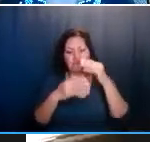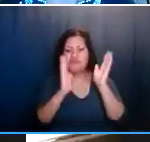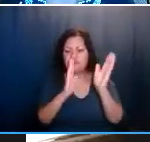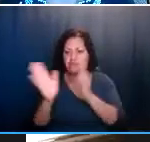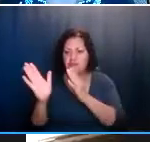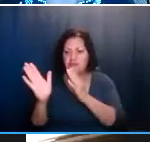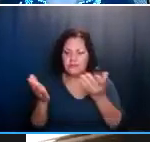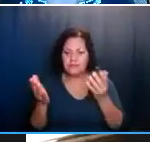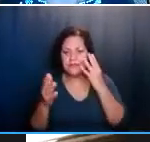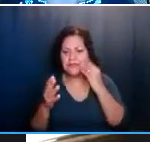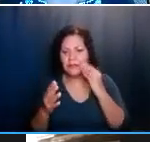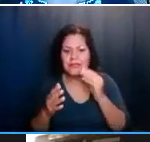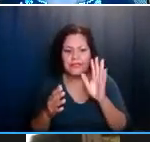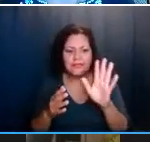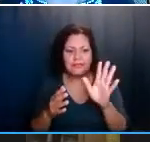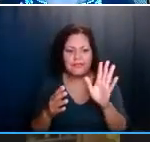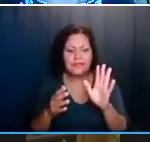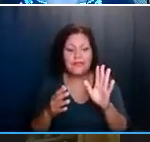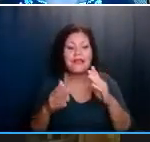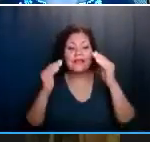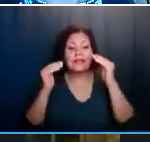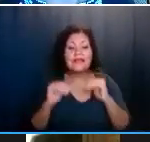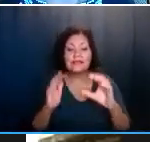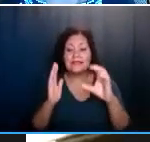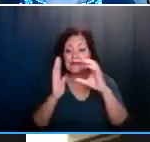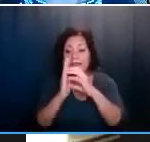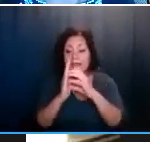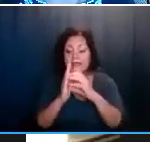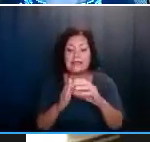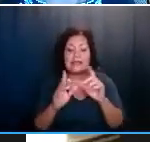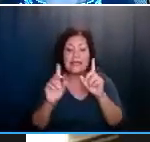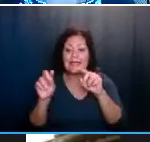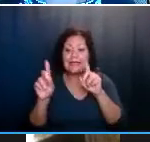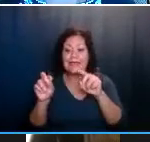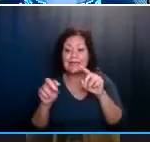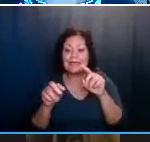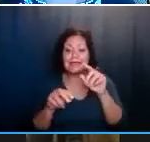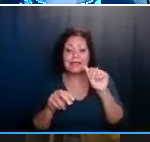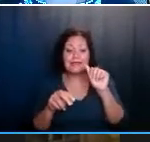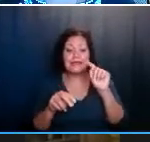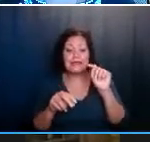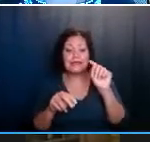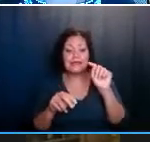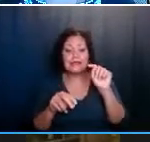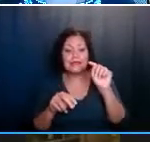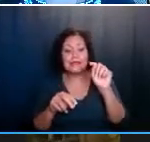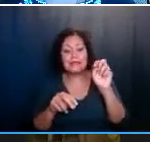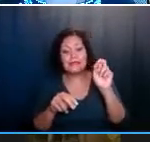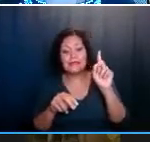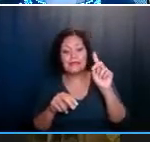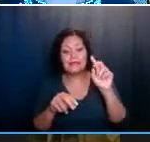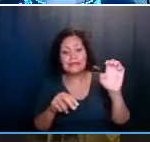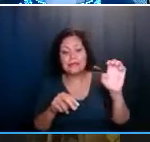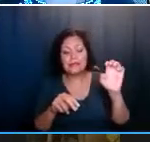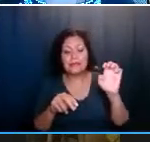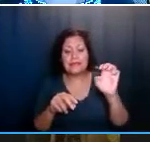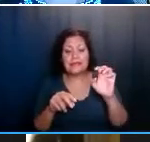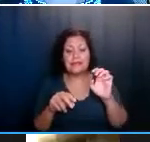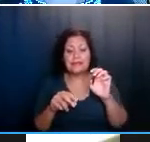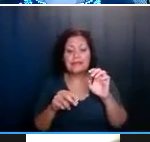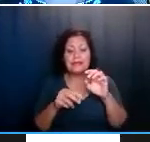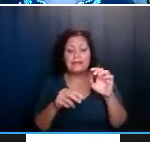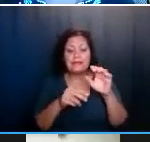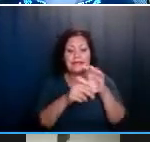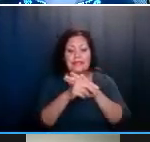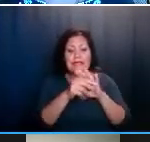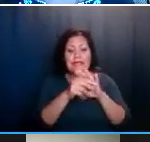want to go to is the attendee section. And this is where you can see everybody who is attending